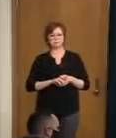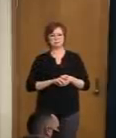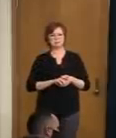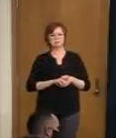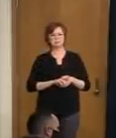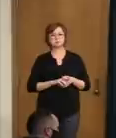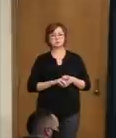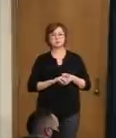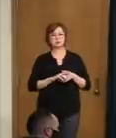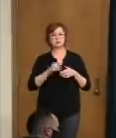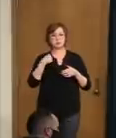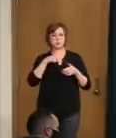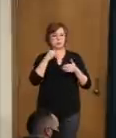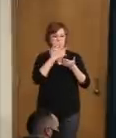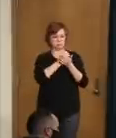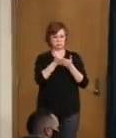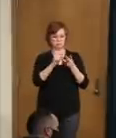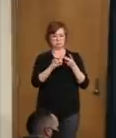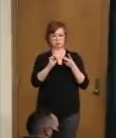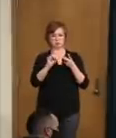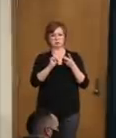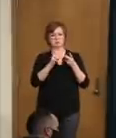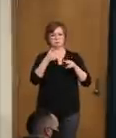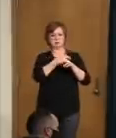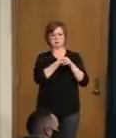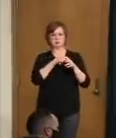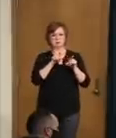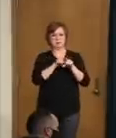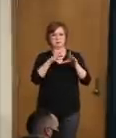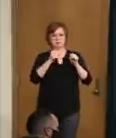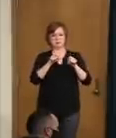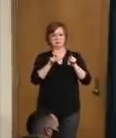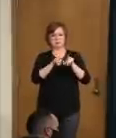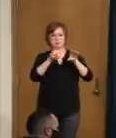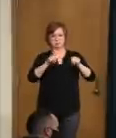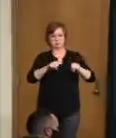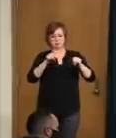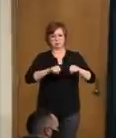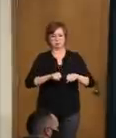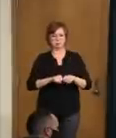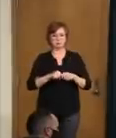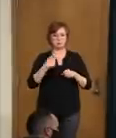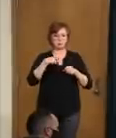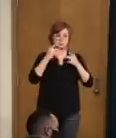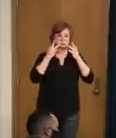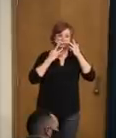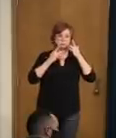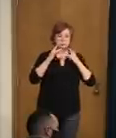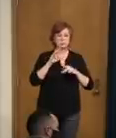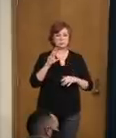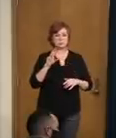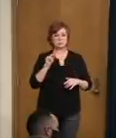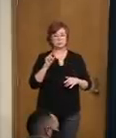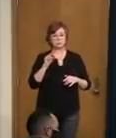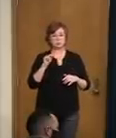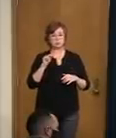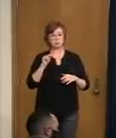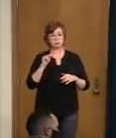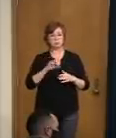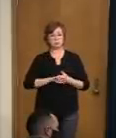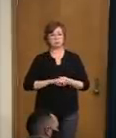those doses as quickly as we can, as planned. But we're not short, but based on what we